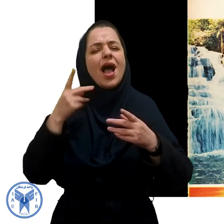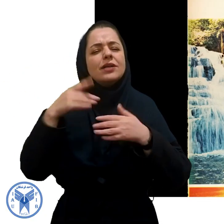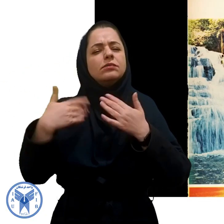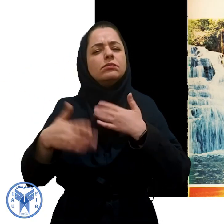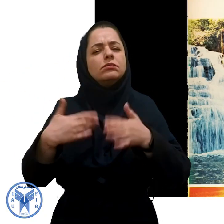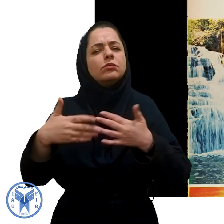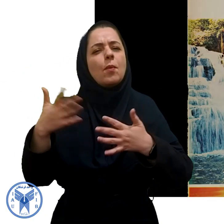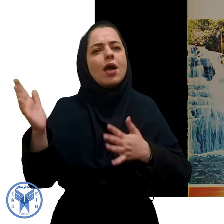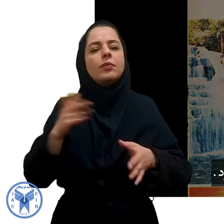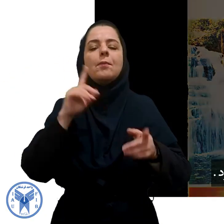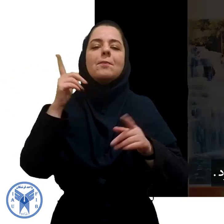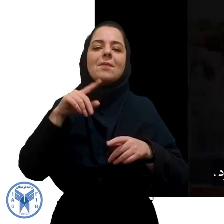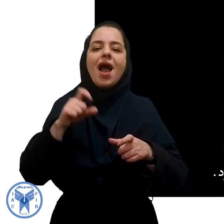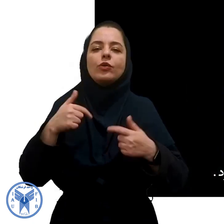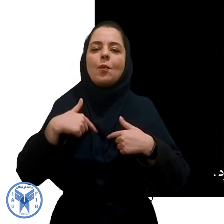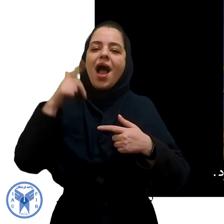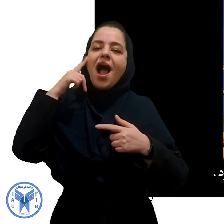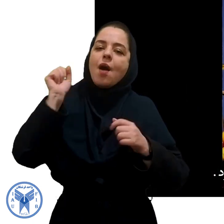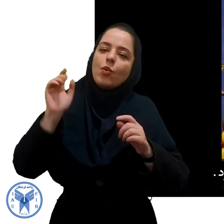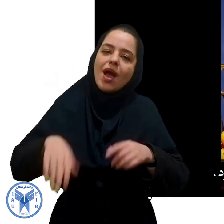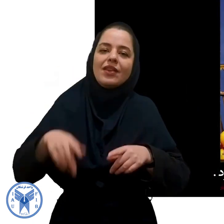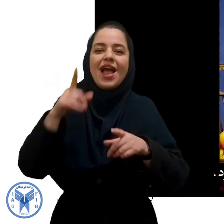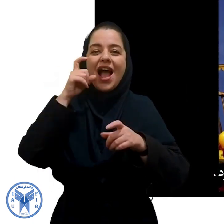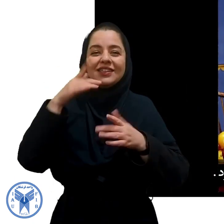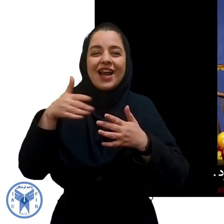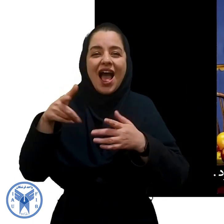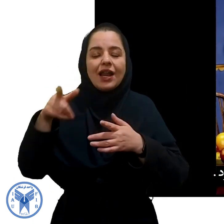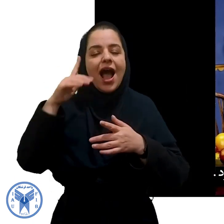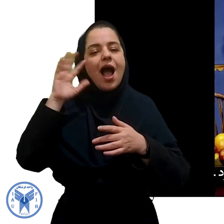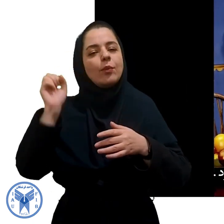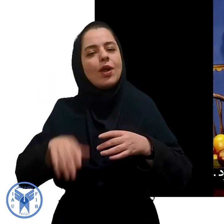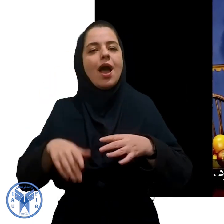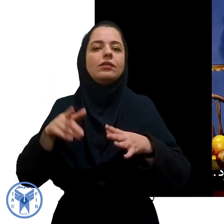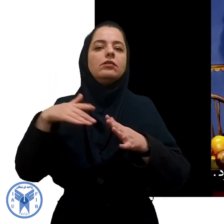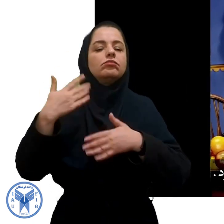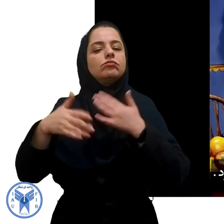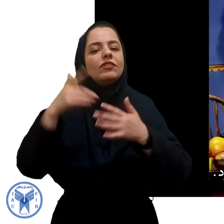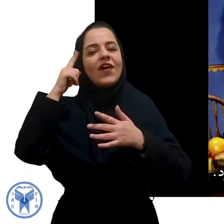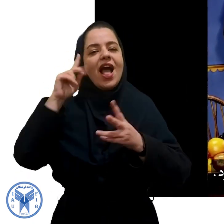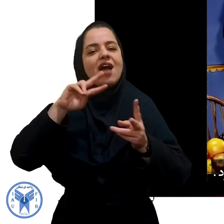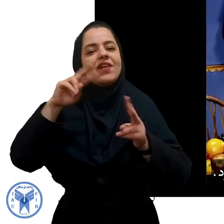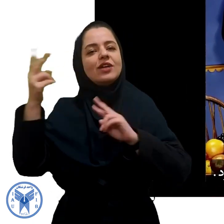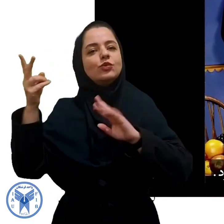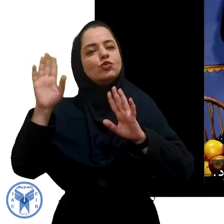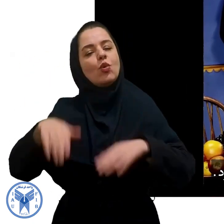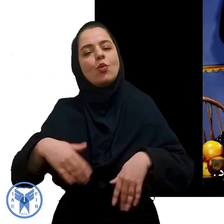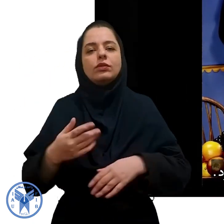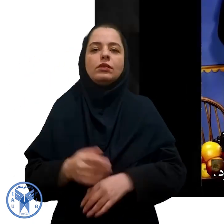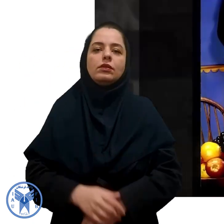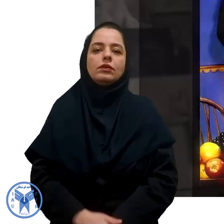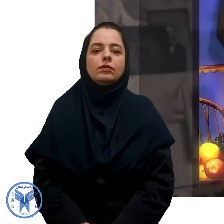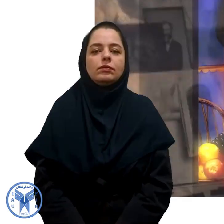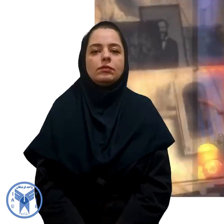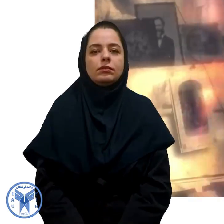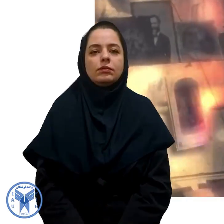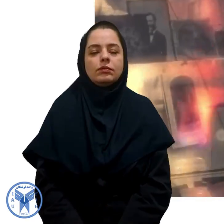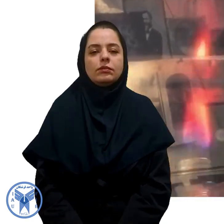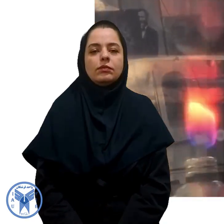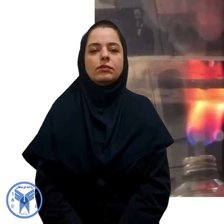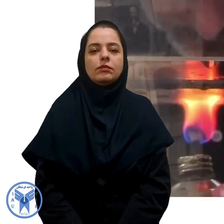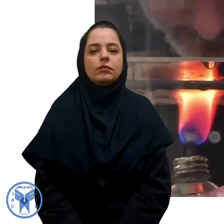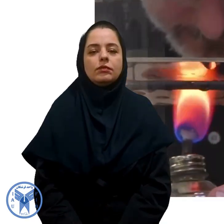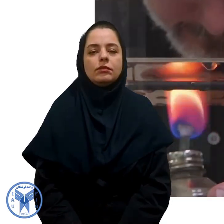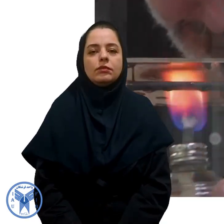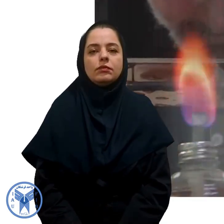became available. People's associations with photography began to transform into color.